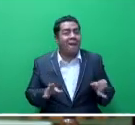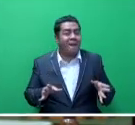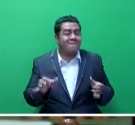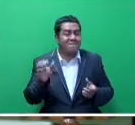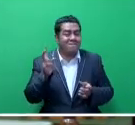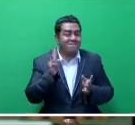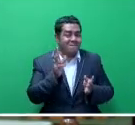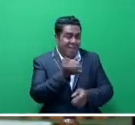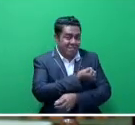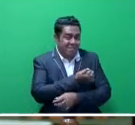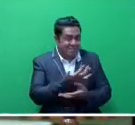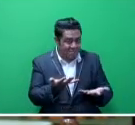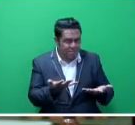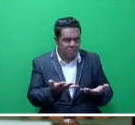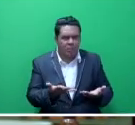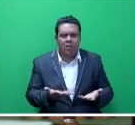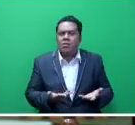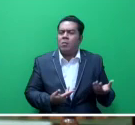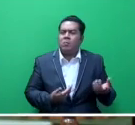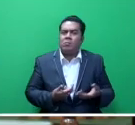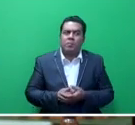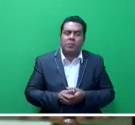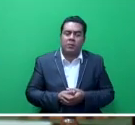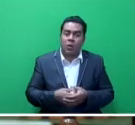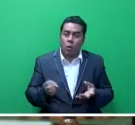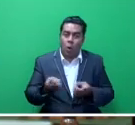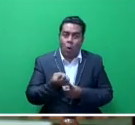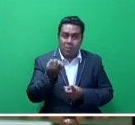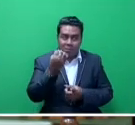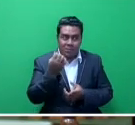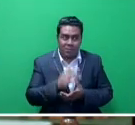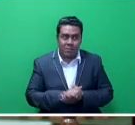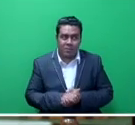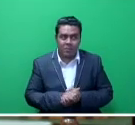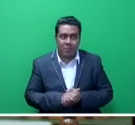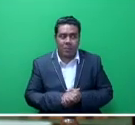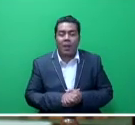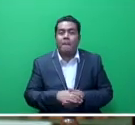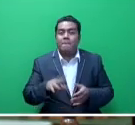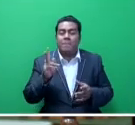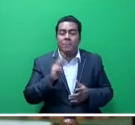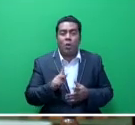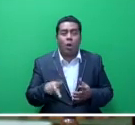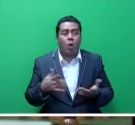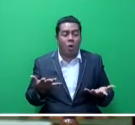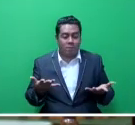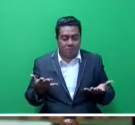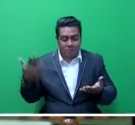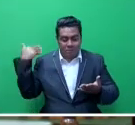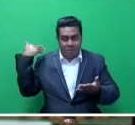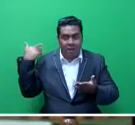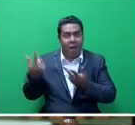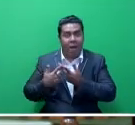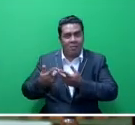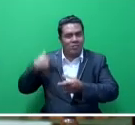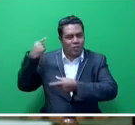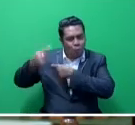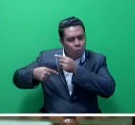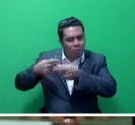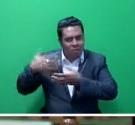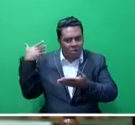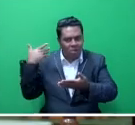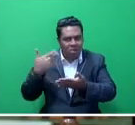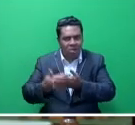they're gambling with our health and our economy and squandering the potential of coming generations. Their